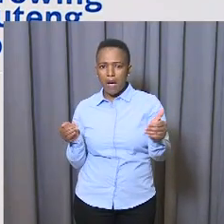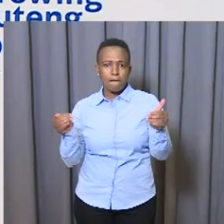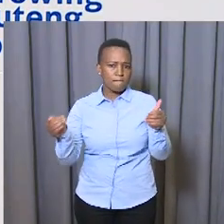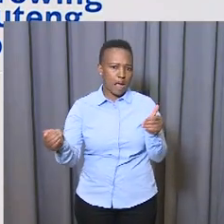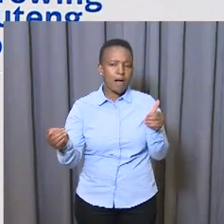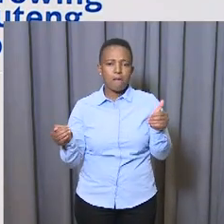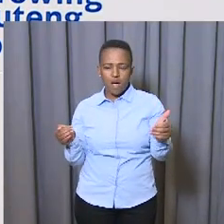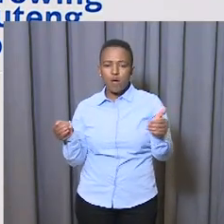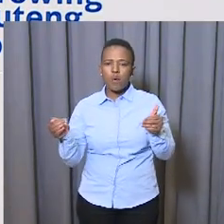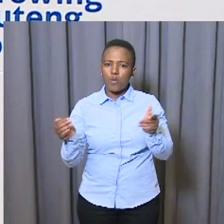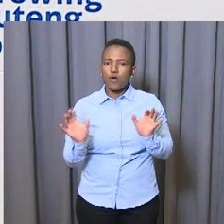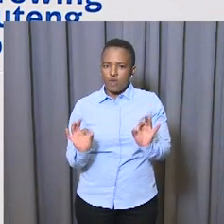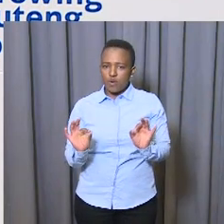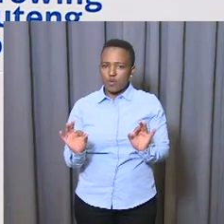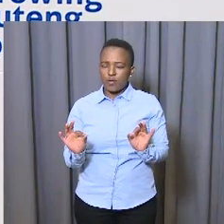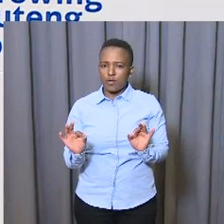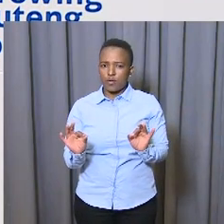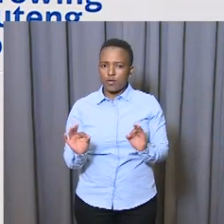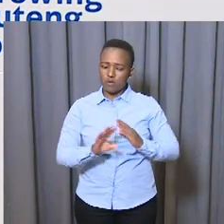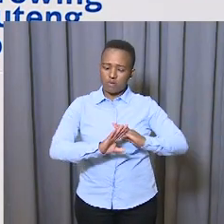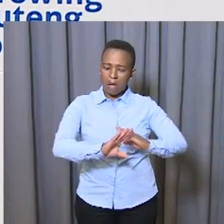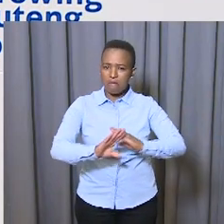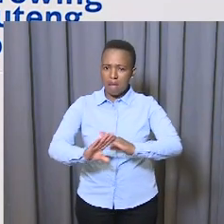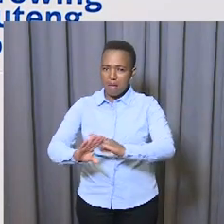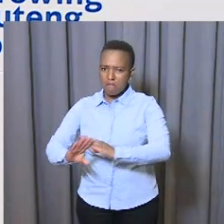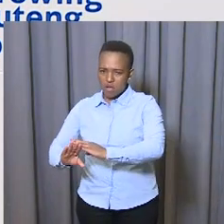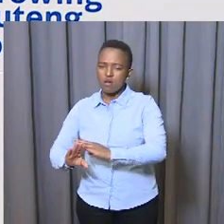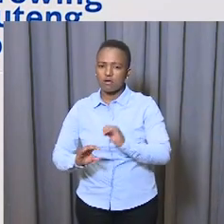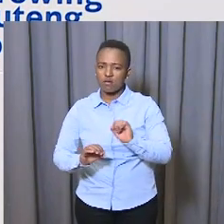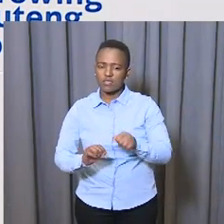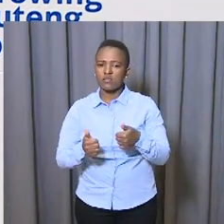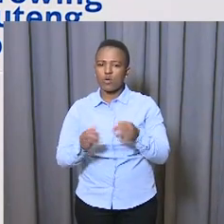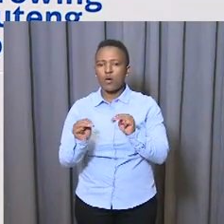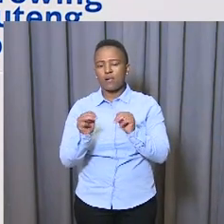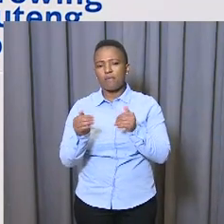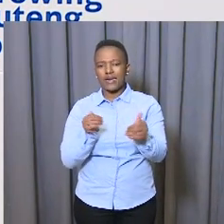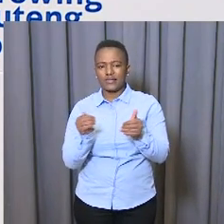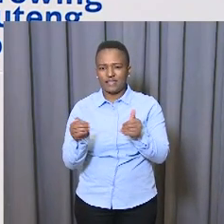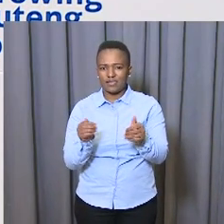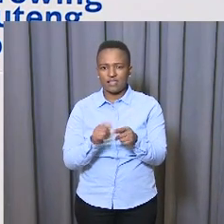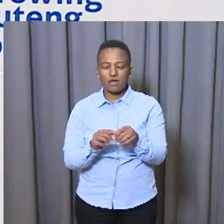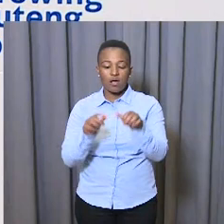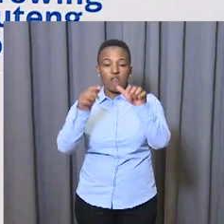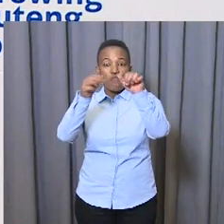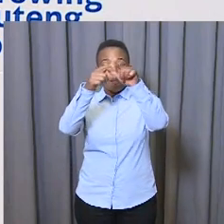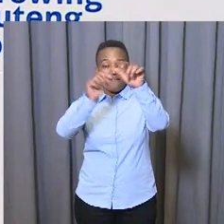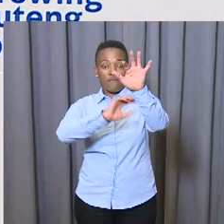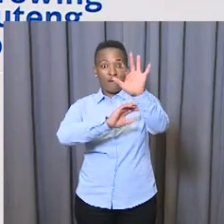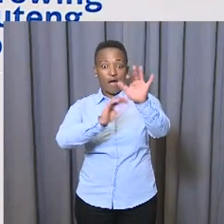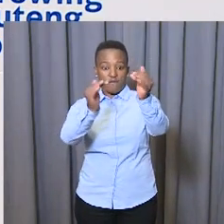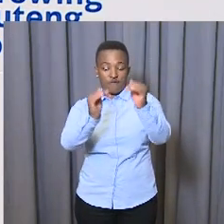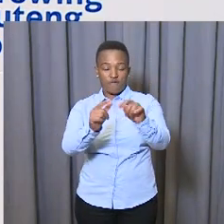been managing, at least since the lockdown, level 5 lockdown, we have